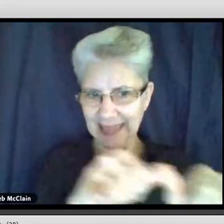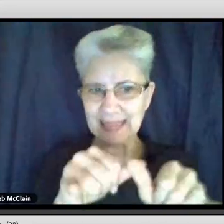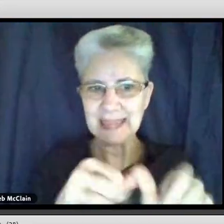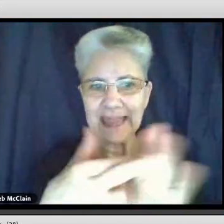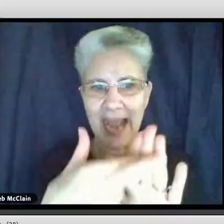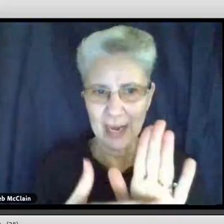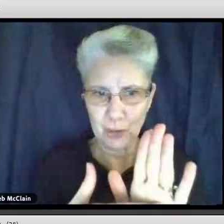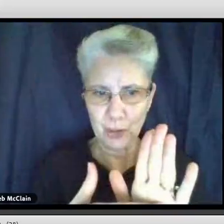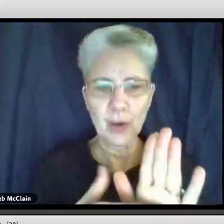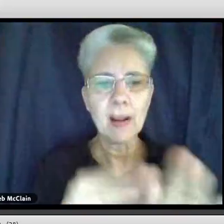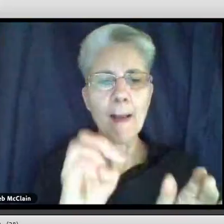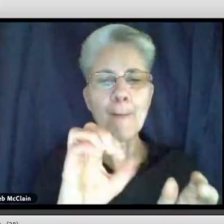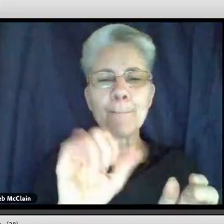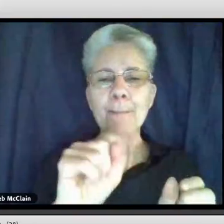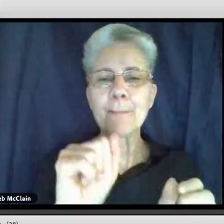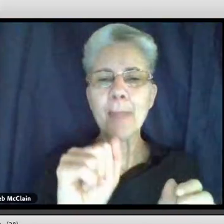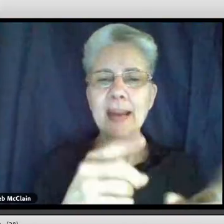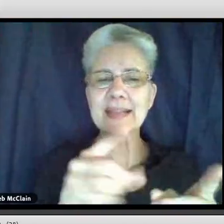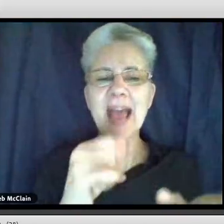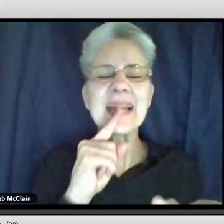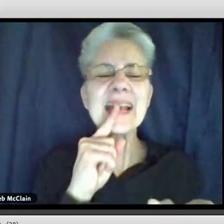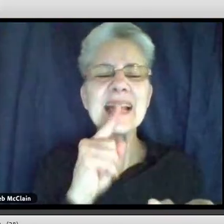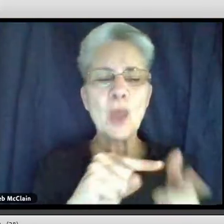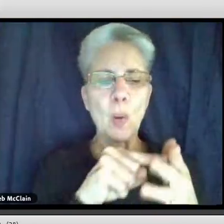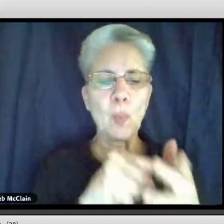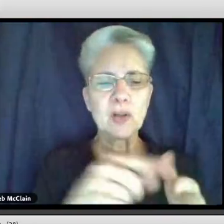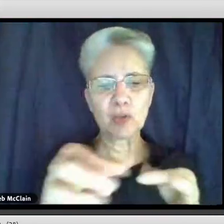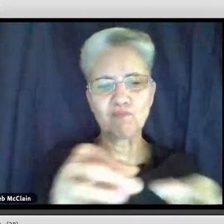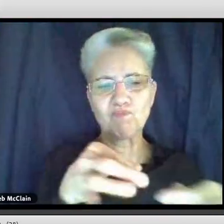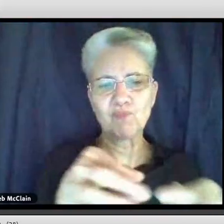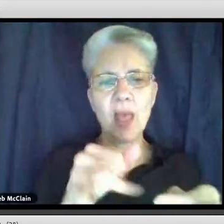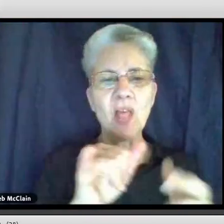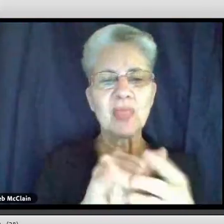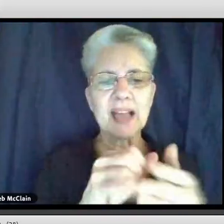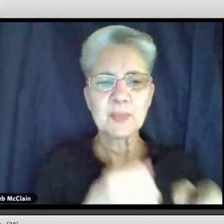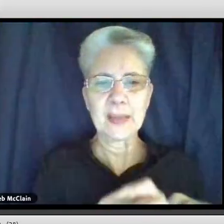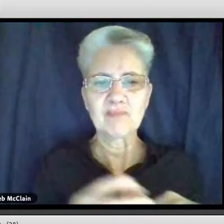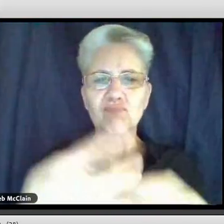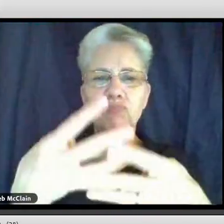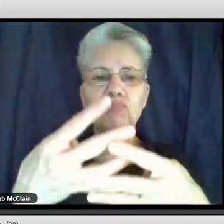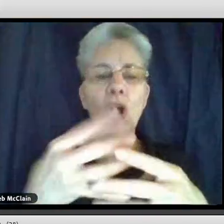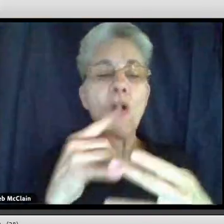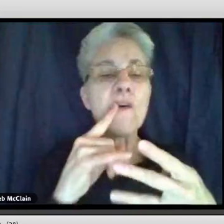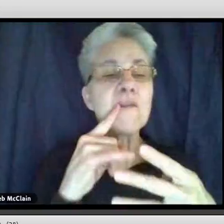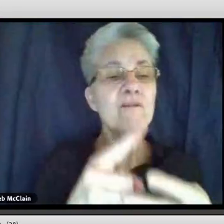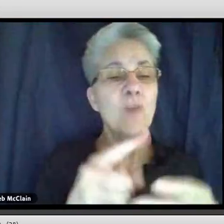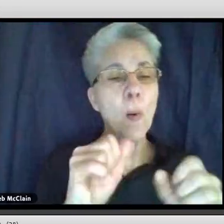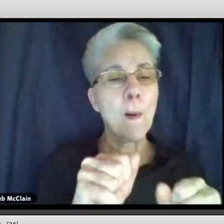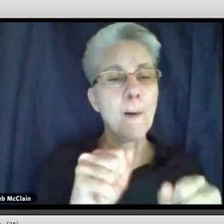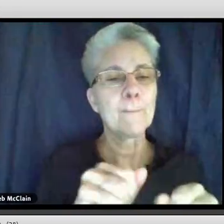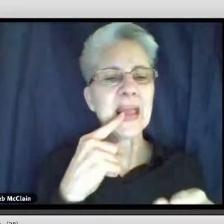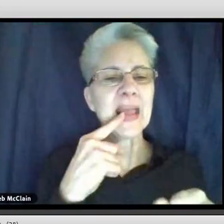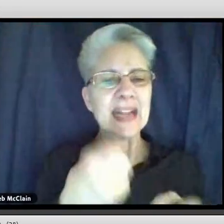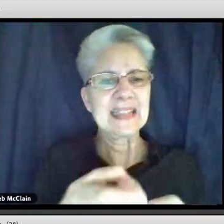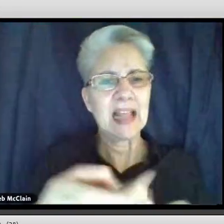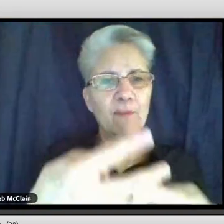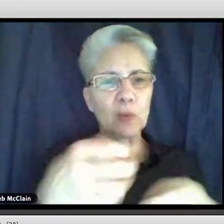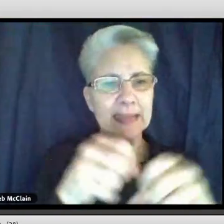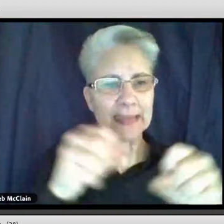for digitization is description of the original object that has been digitized to allow for its findability in its delivery